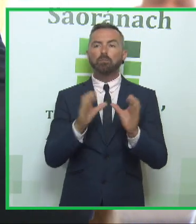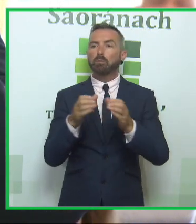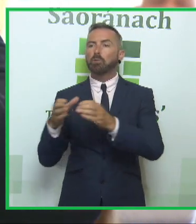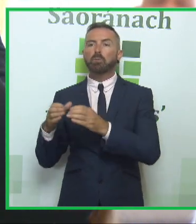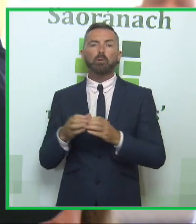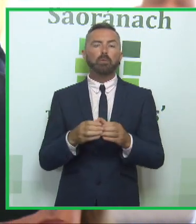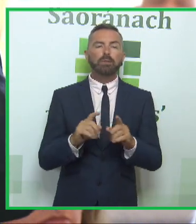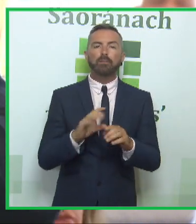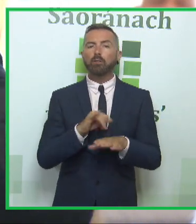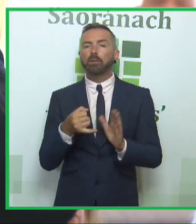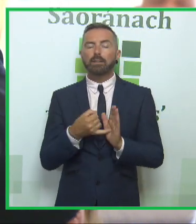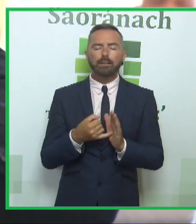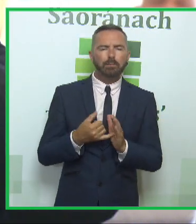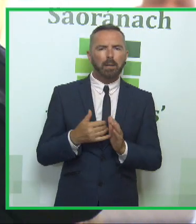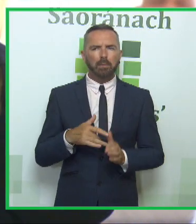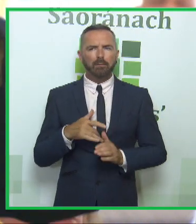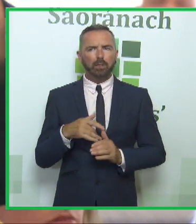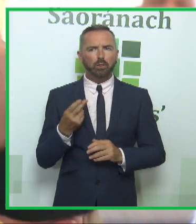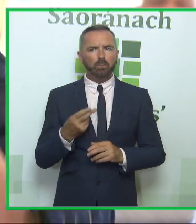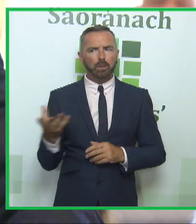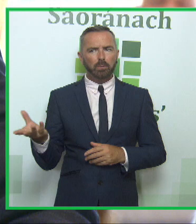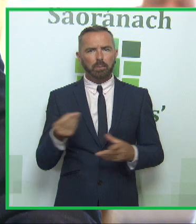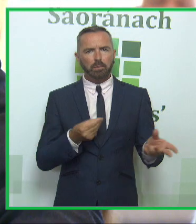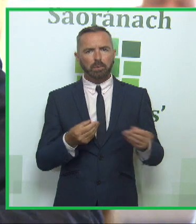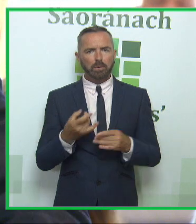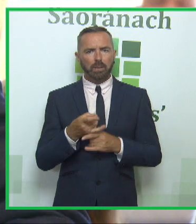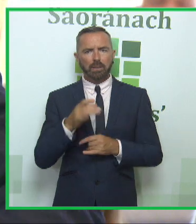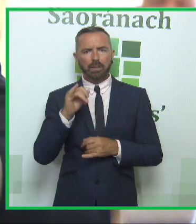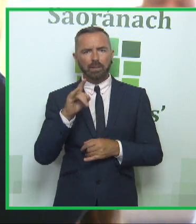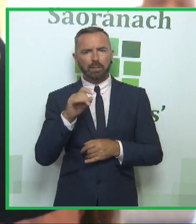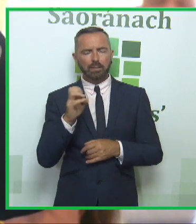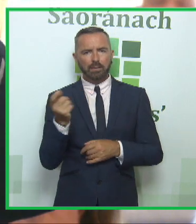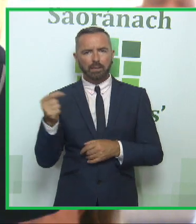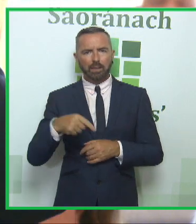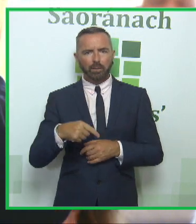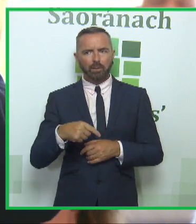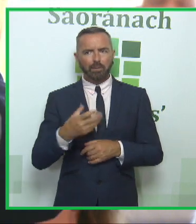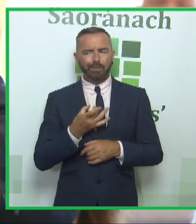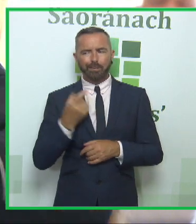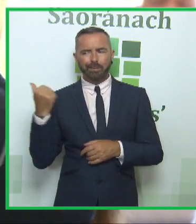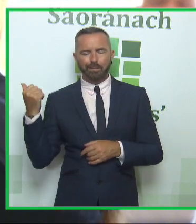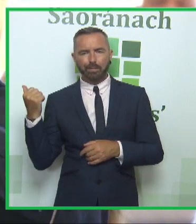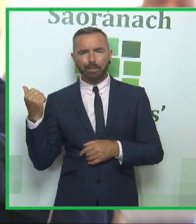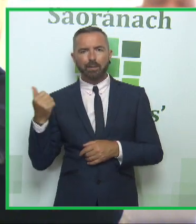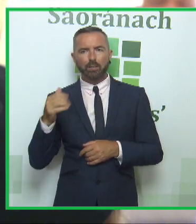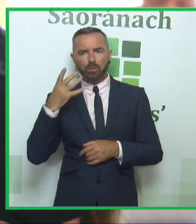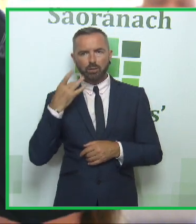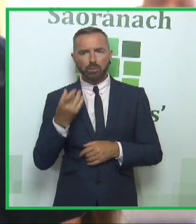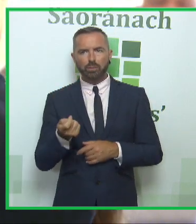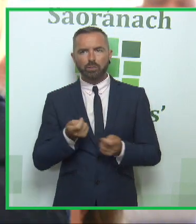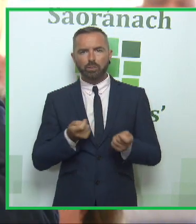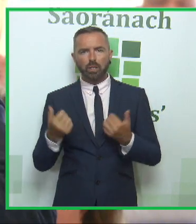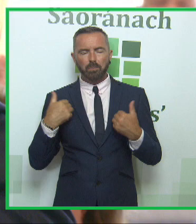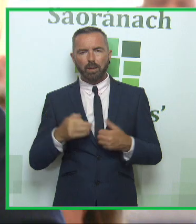organisations, maybe a suggestion would be to bring someone like the HSE in here and the chairman of the HSE,